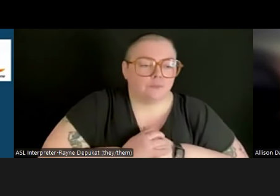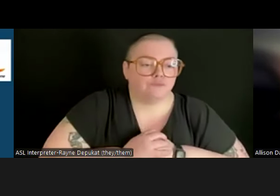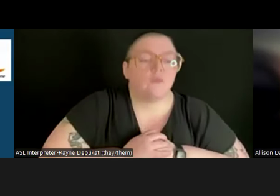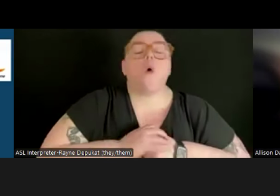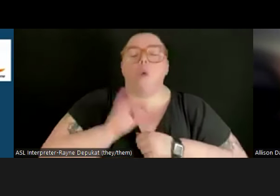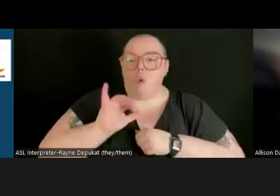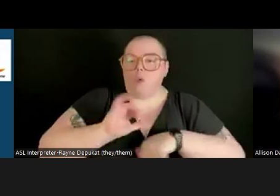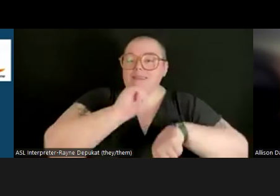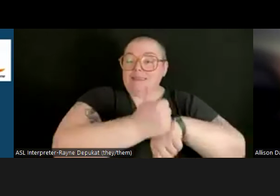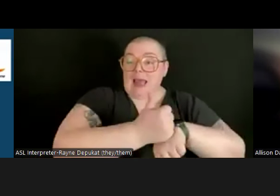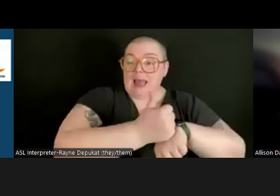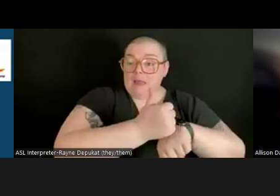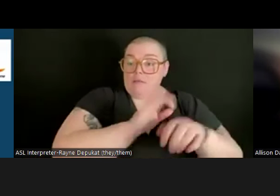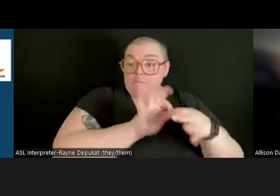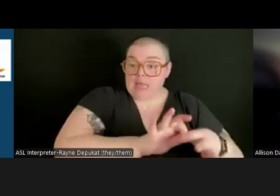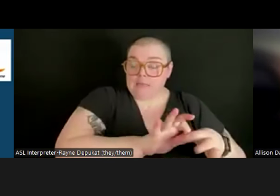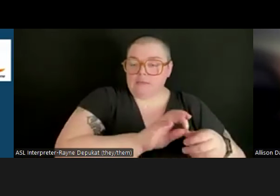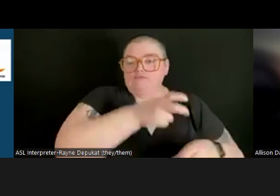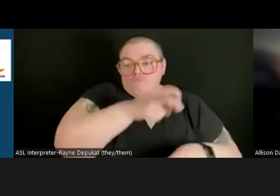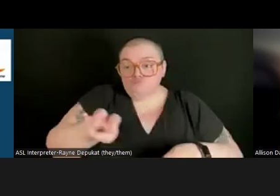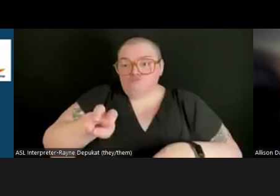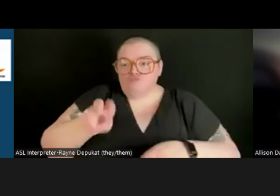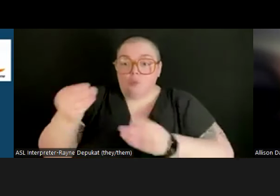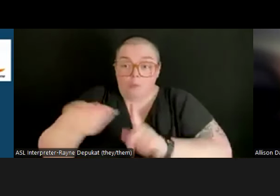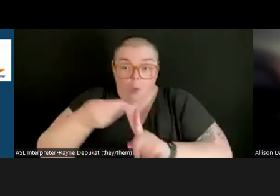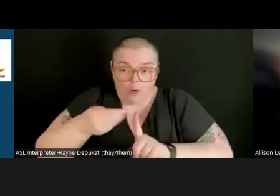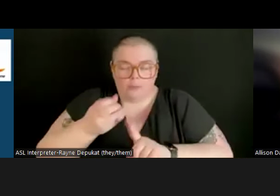Oh, site-based to portable, 12 months.